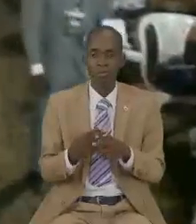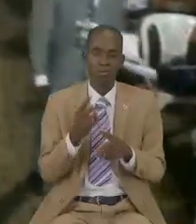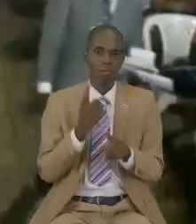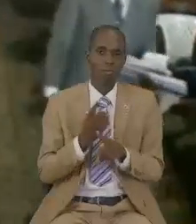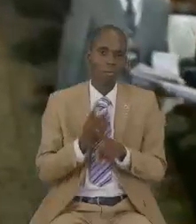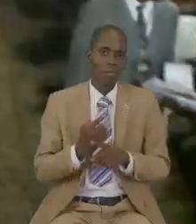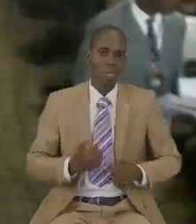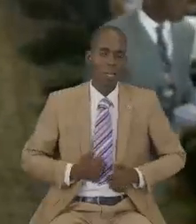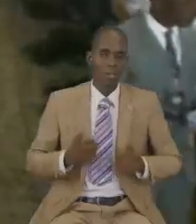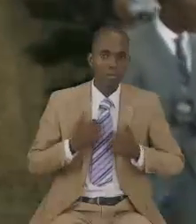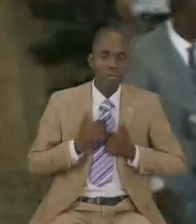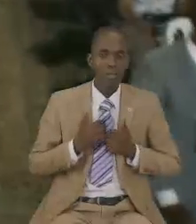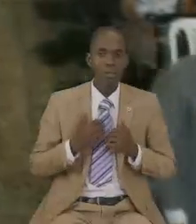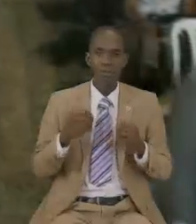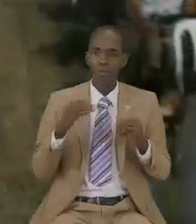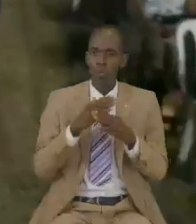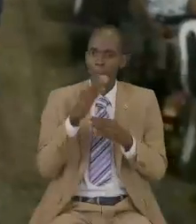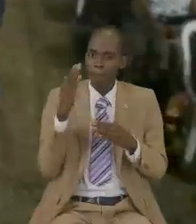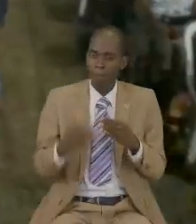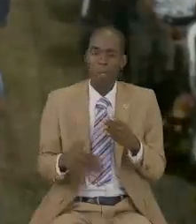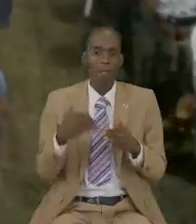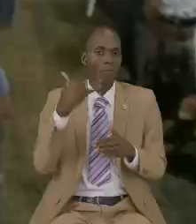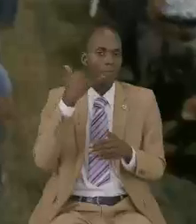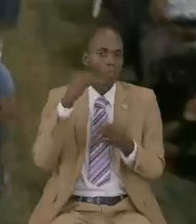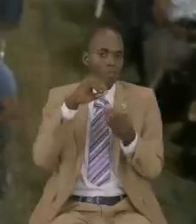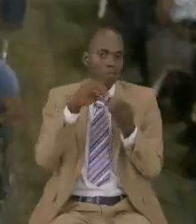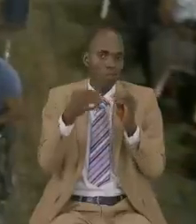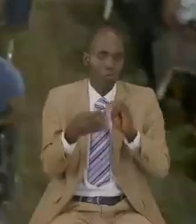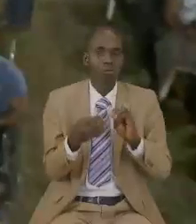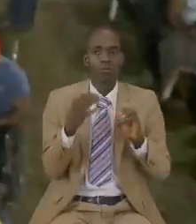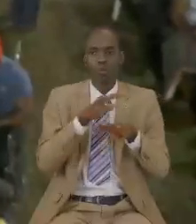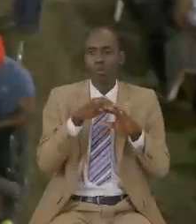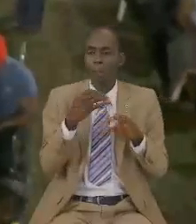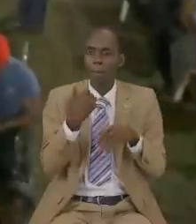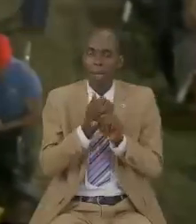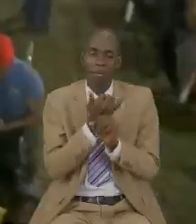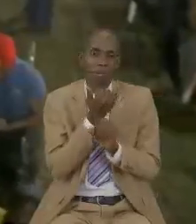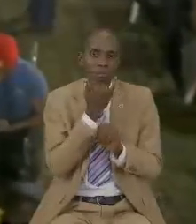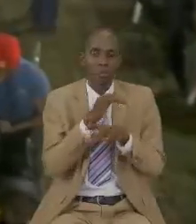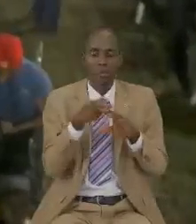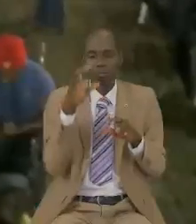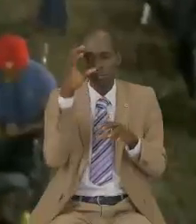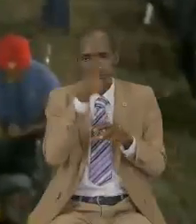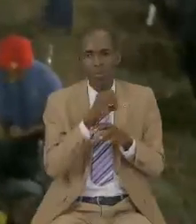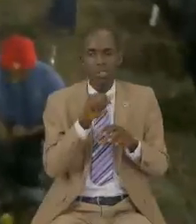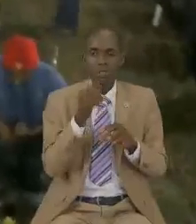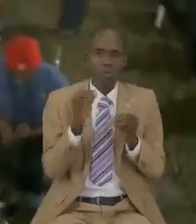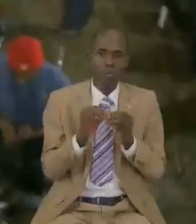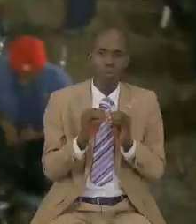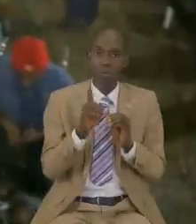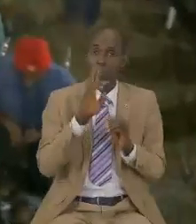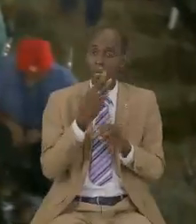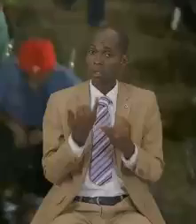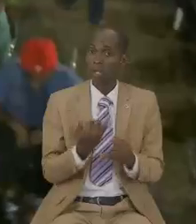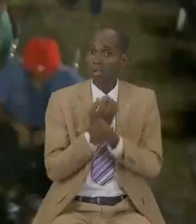and those of you who are outside these premises, outside just by the fence, please,